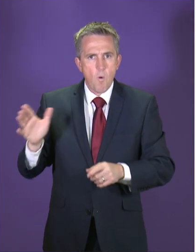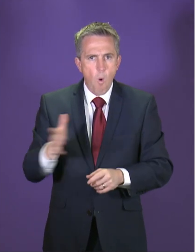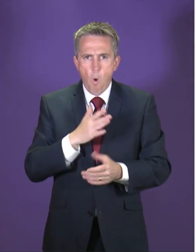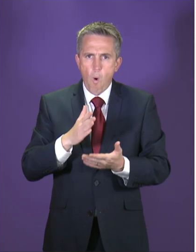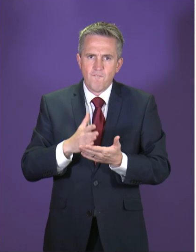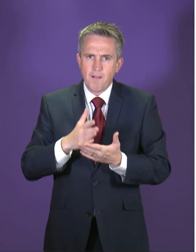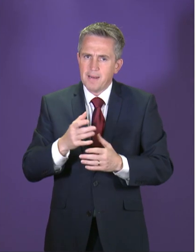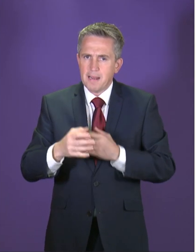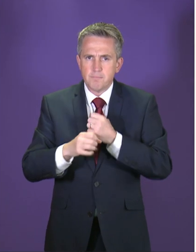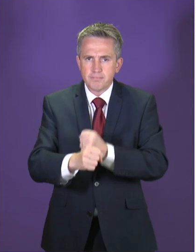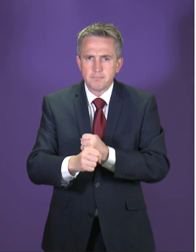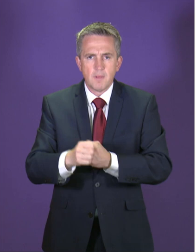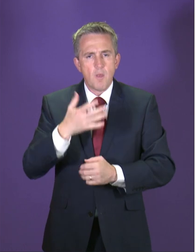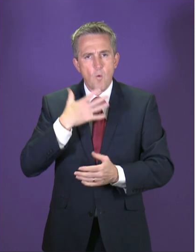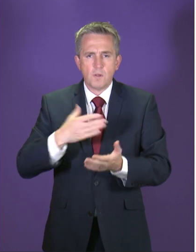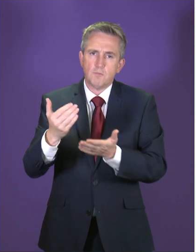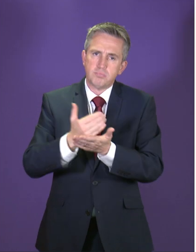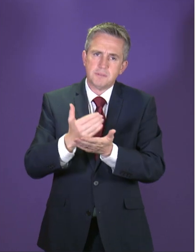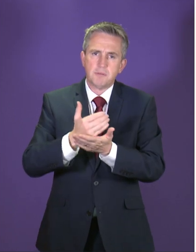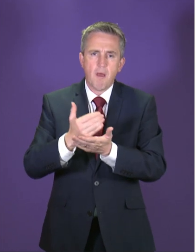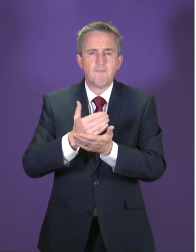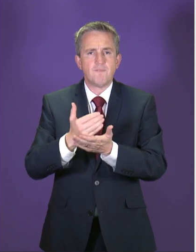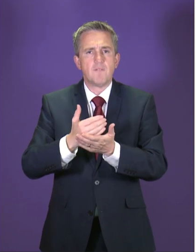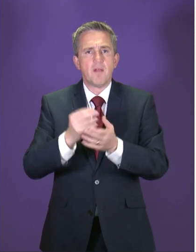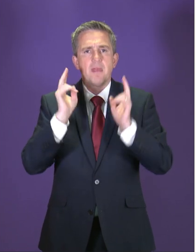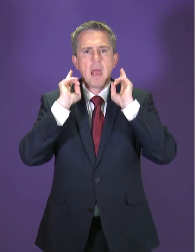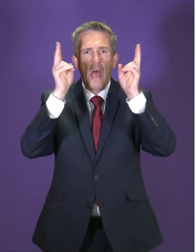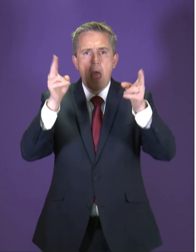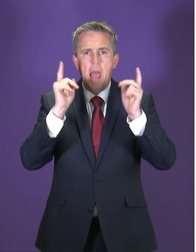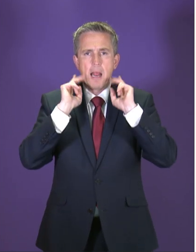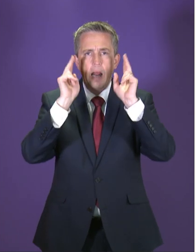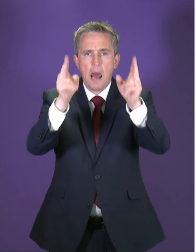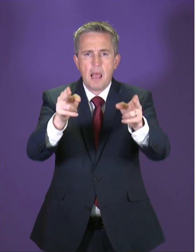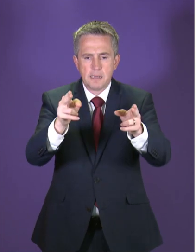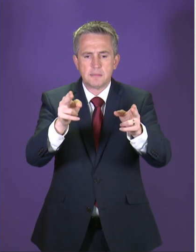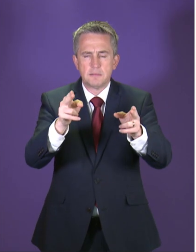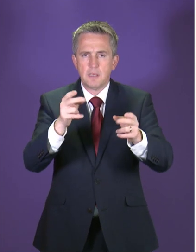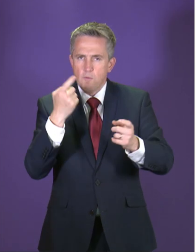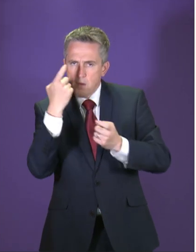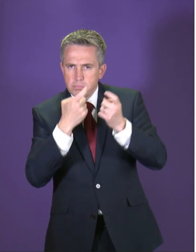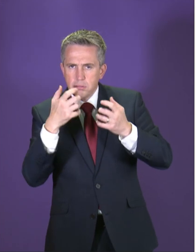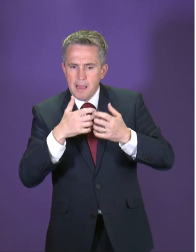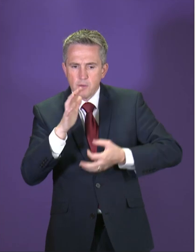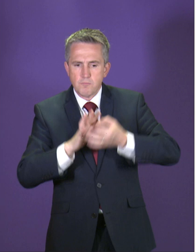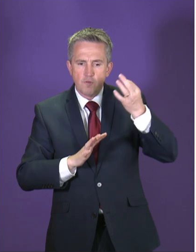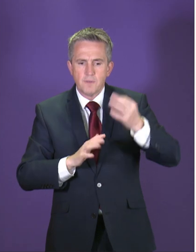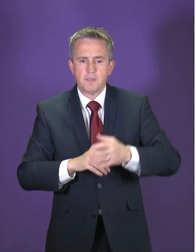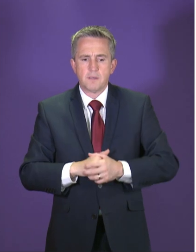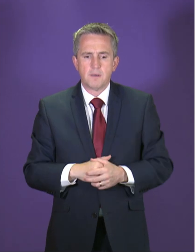activists that wanted to preserve the High Line, and we came and proved how it could be done.